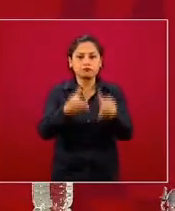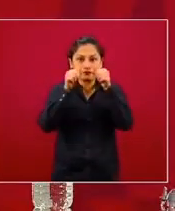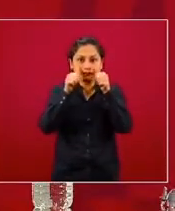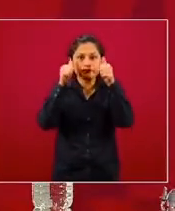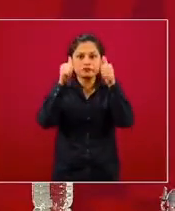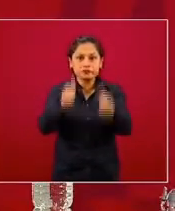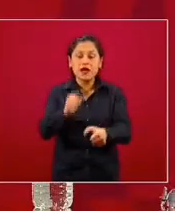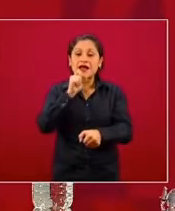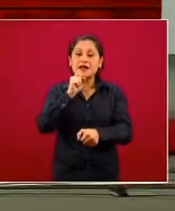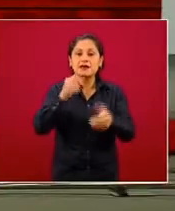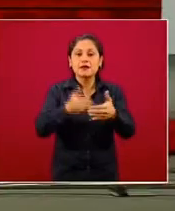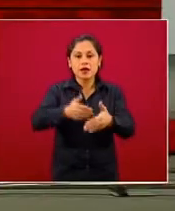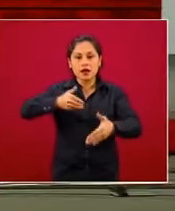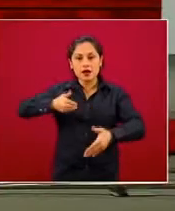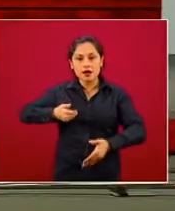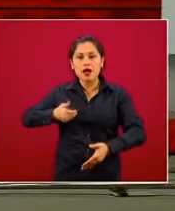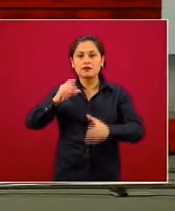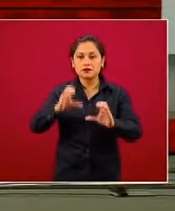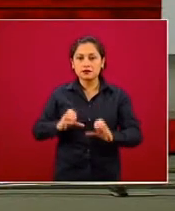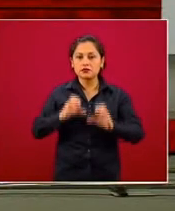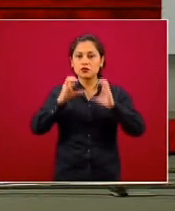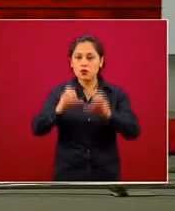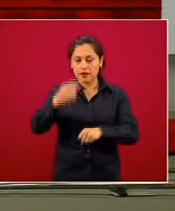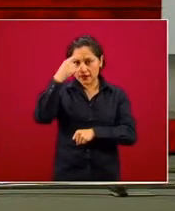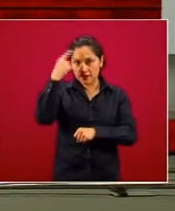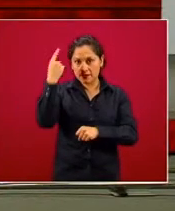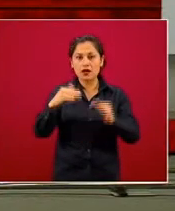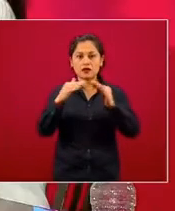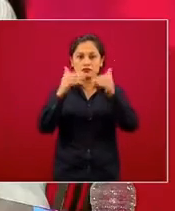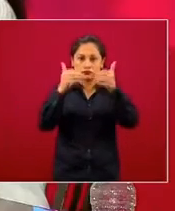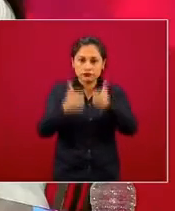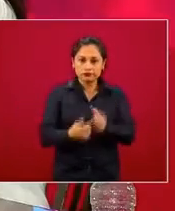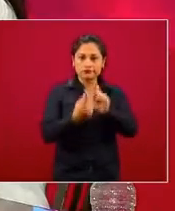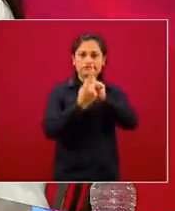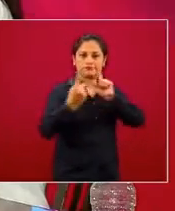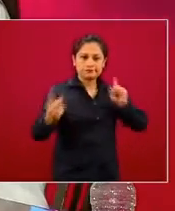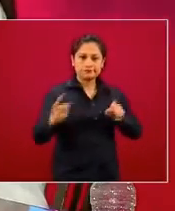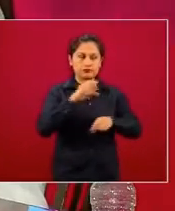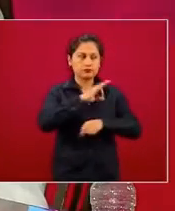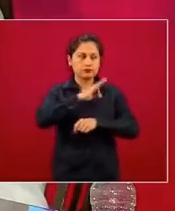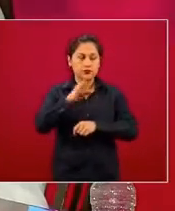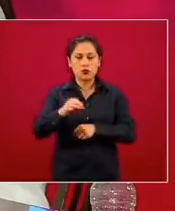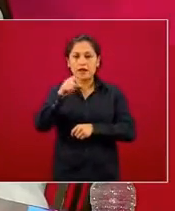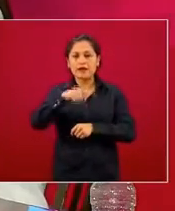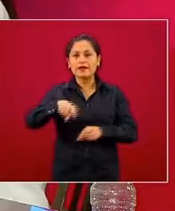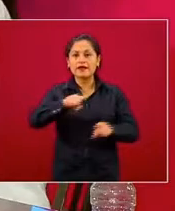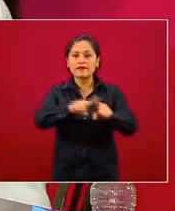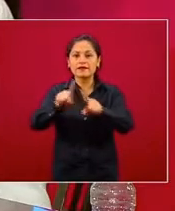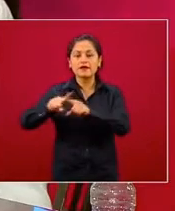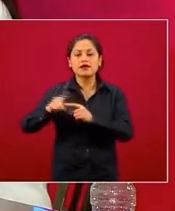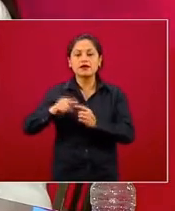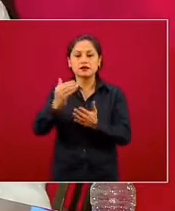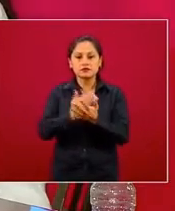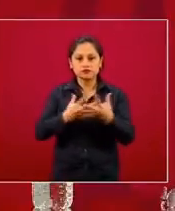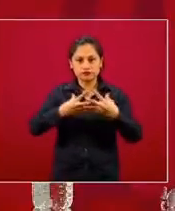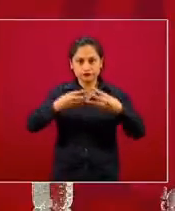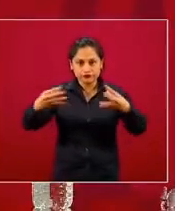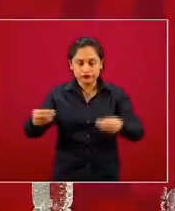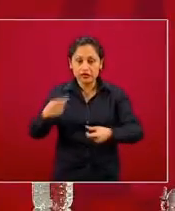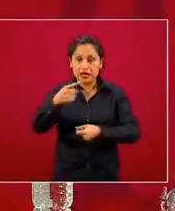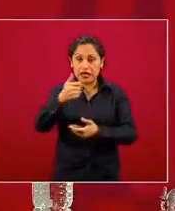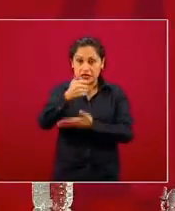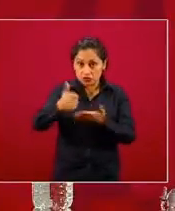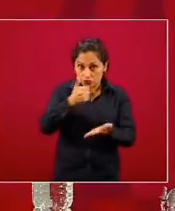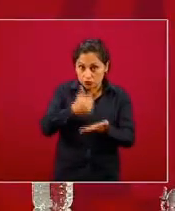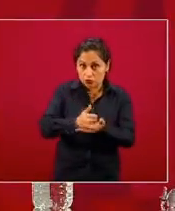preventive actions that with our safe distance, we get to stay home and stop contagion not only in the city but in the country.